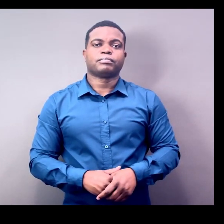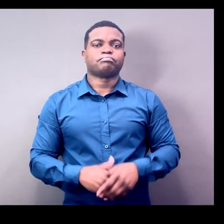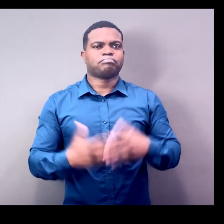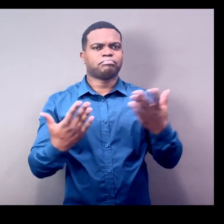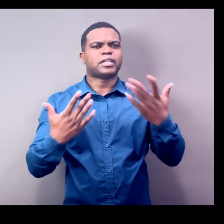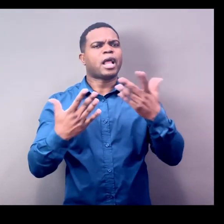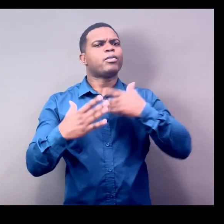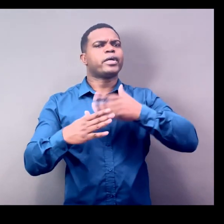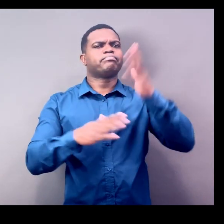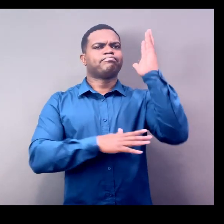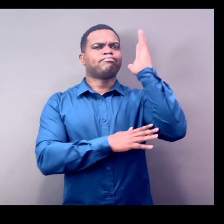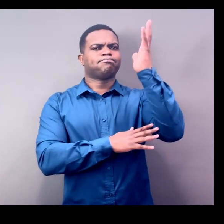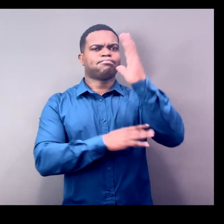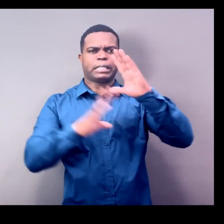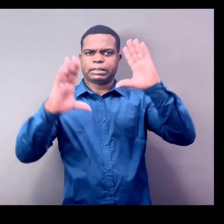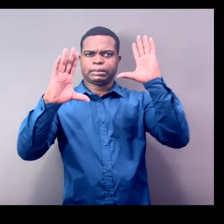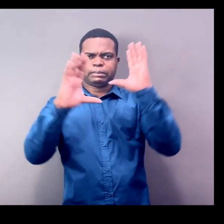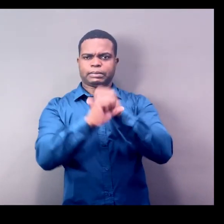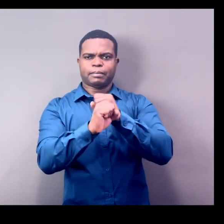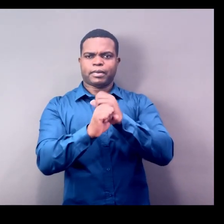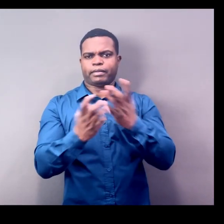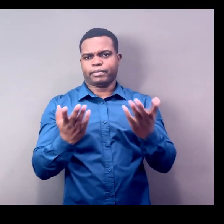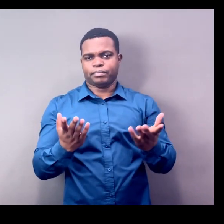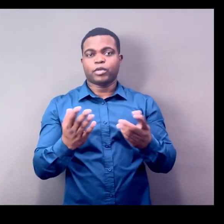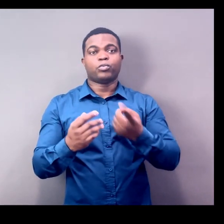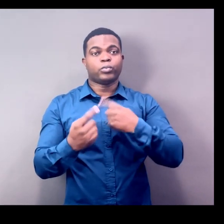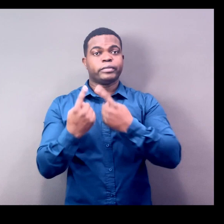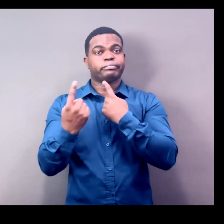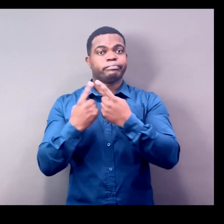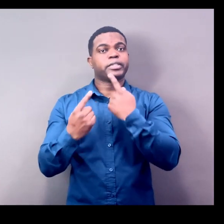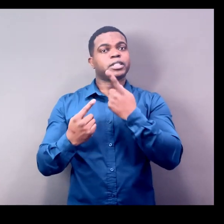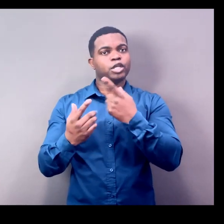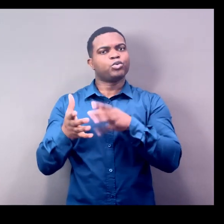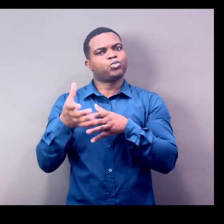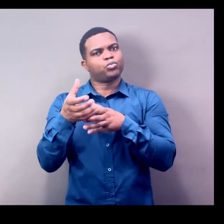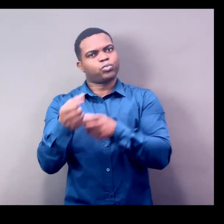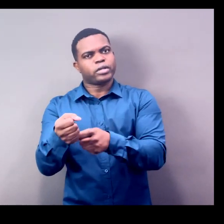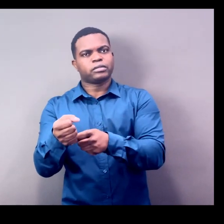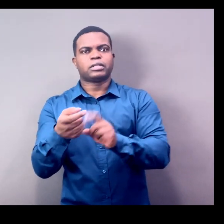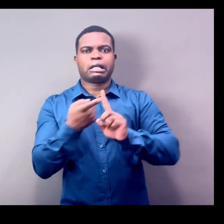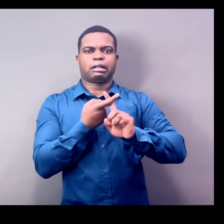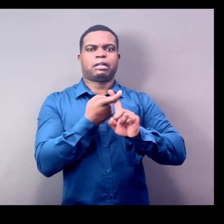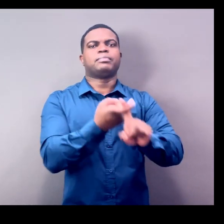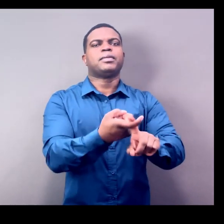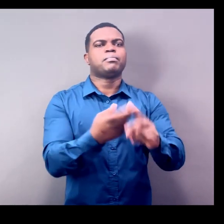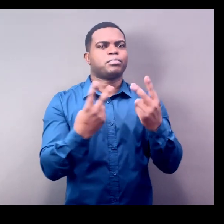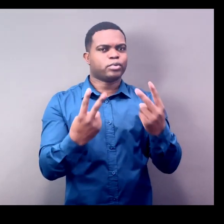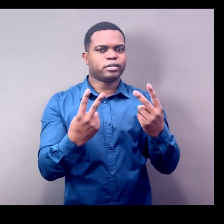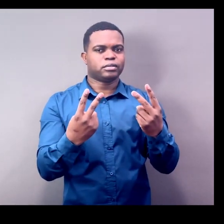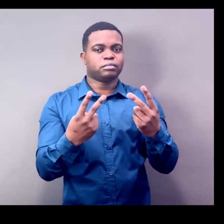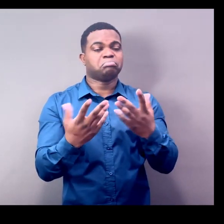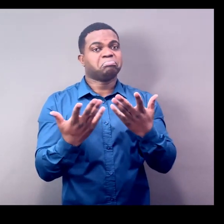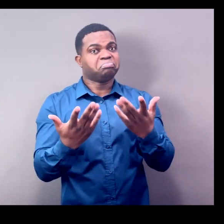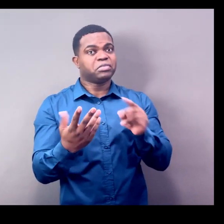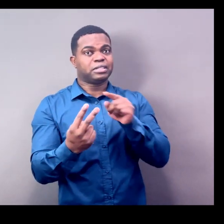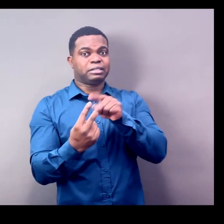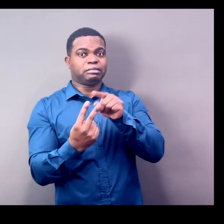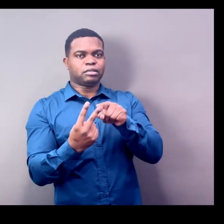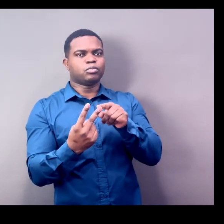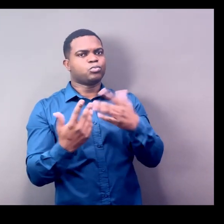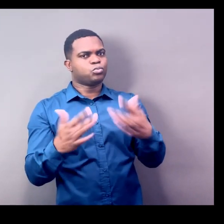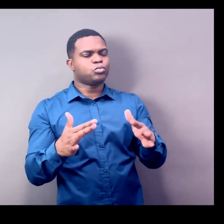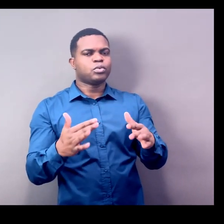Let's look at the summary of this module. We have talked about building trust and credibility. We mentioned trust and